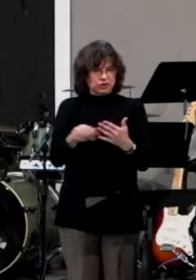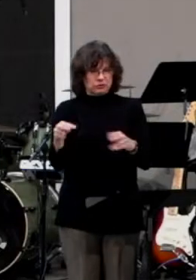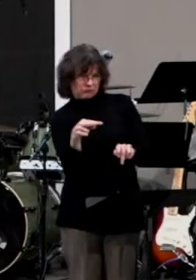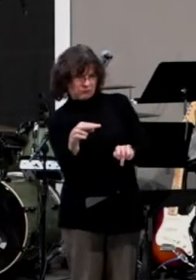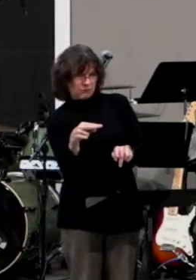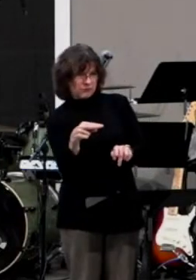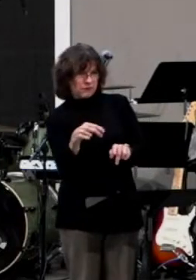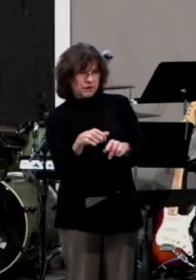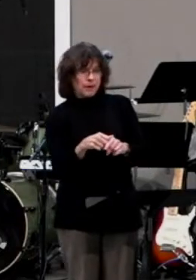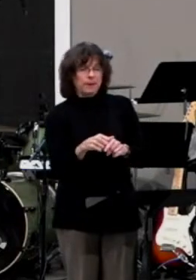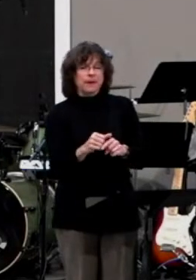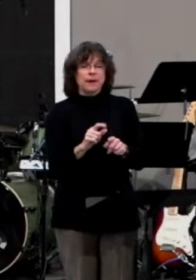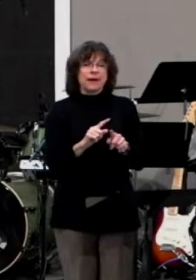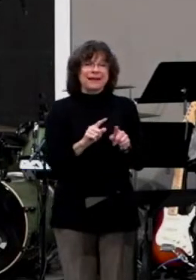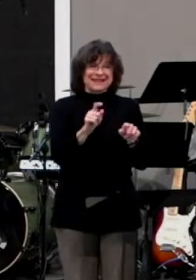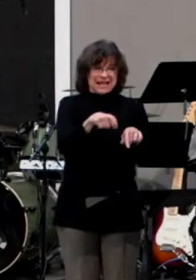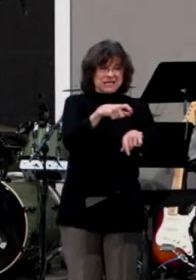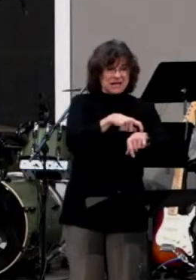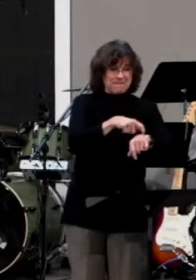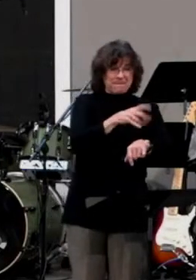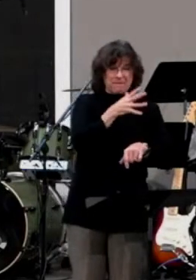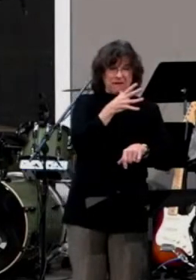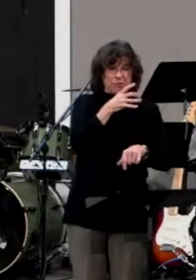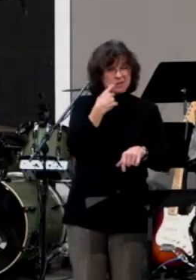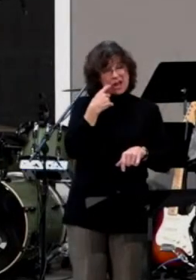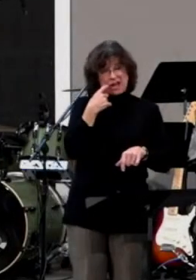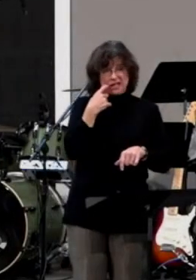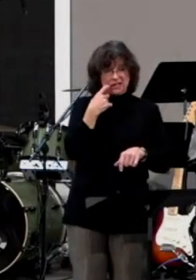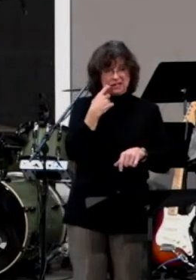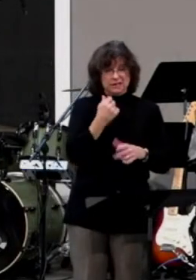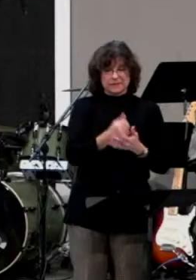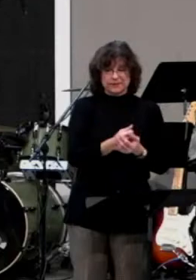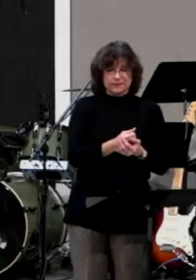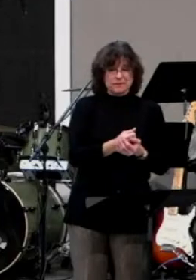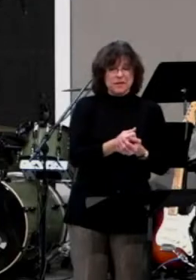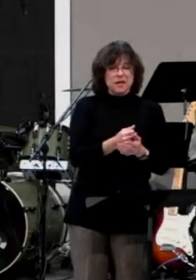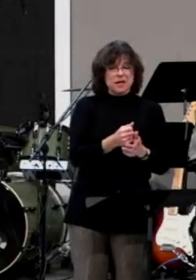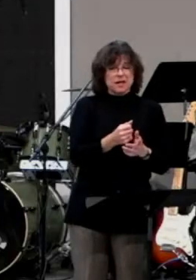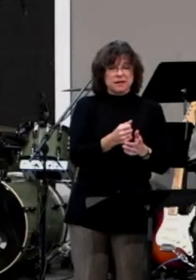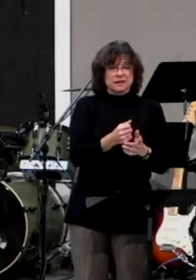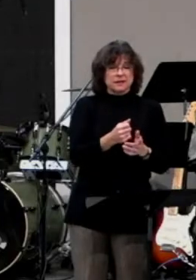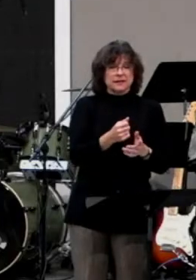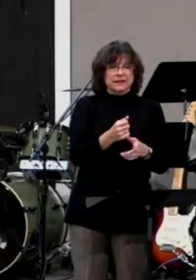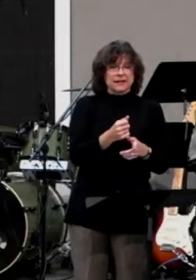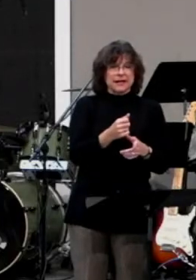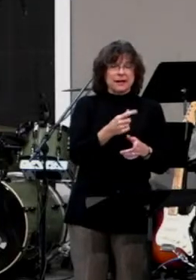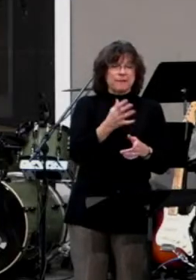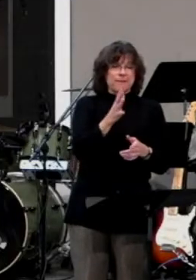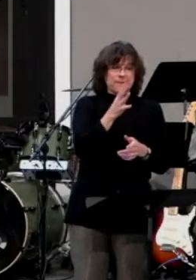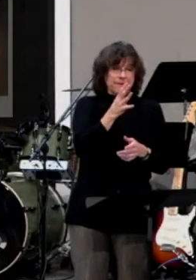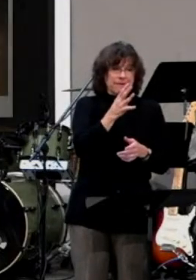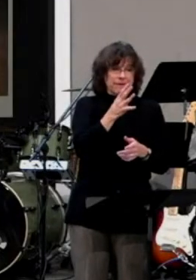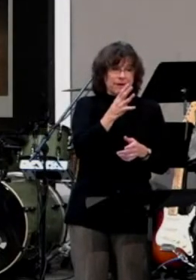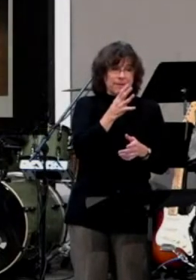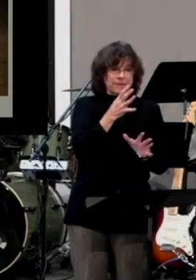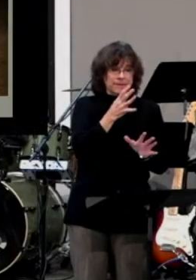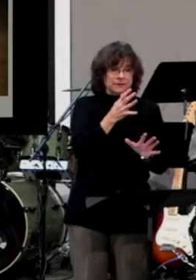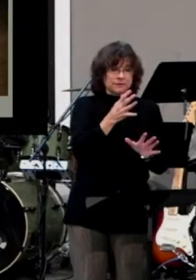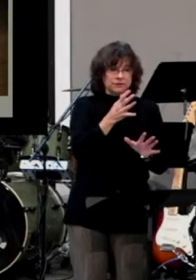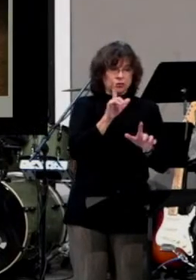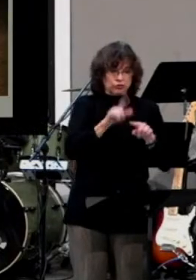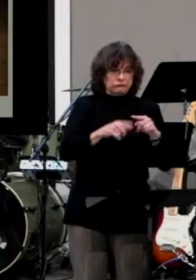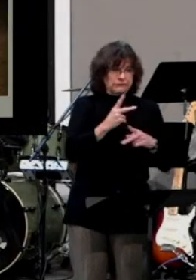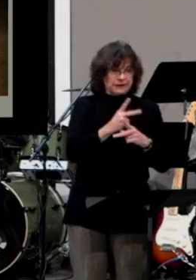Her mom was an addict, and because of no fault of her own, she ended up in the foster care system.